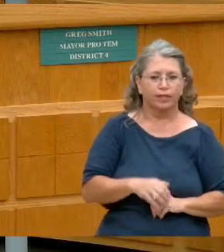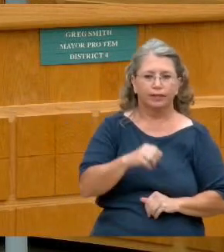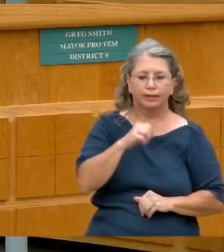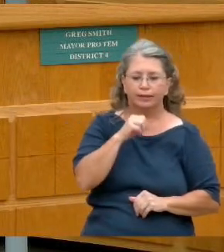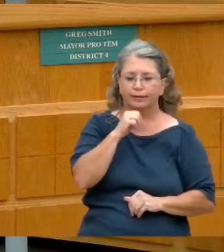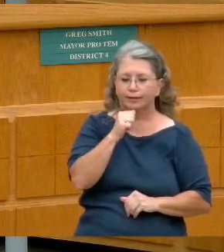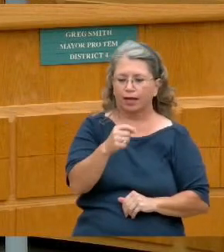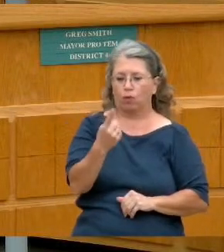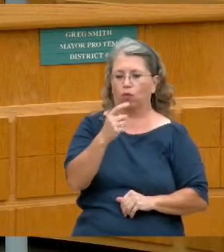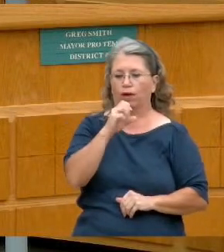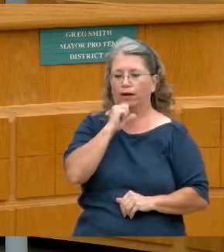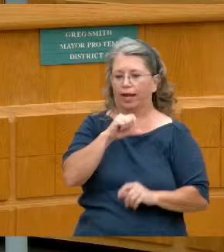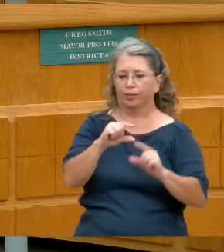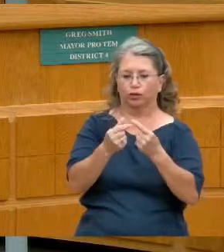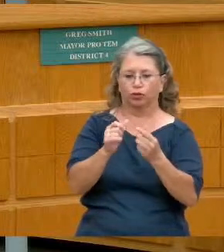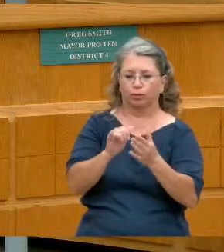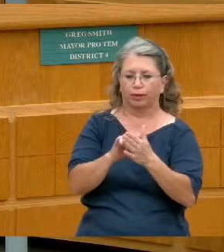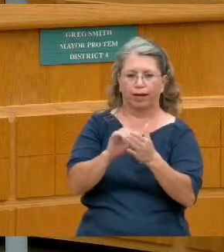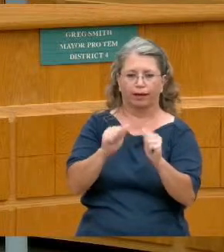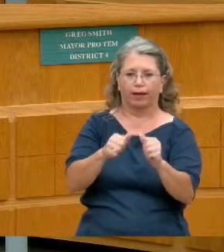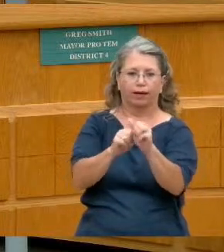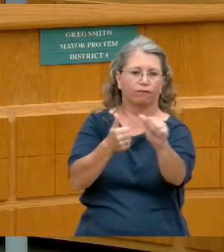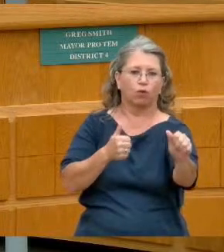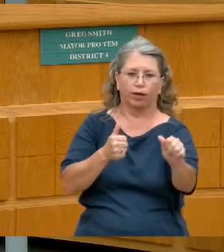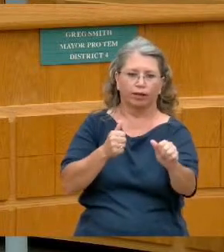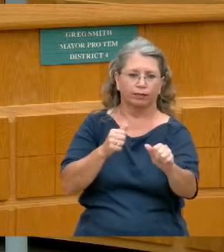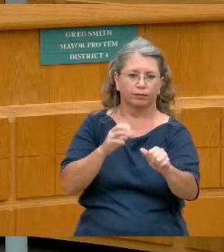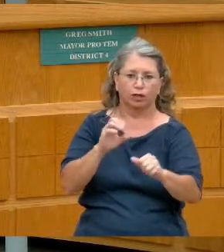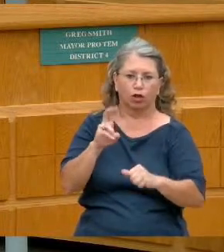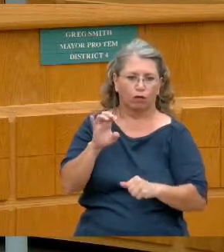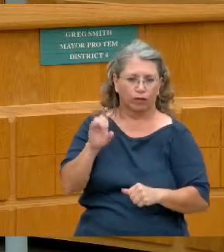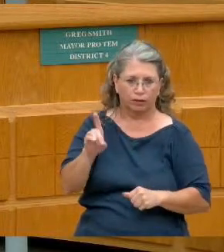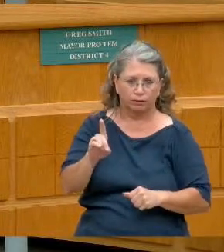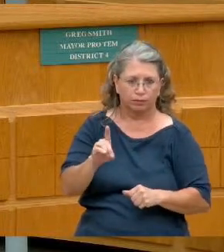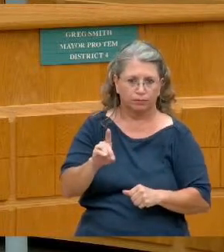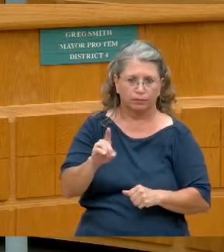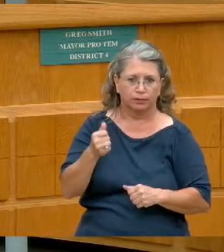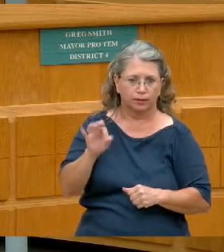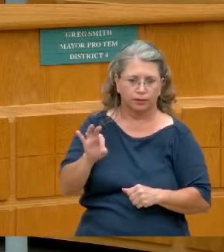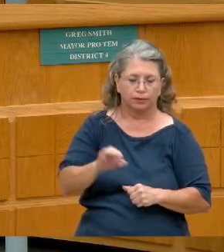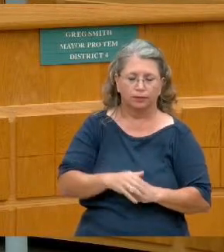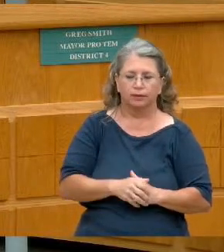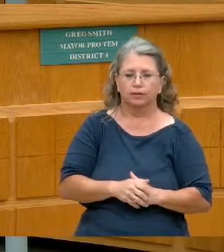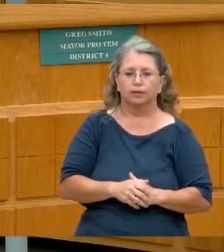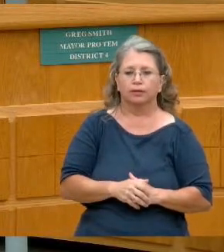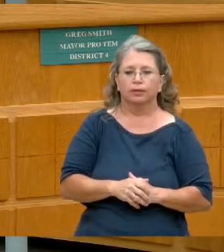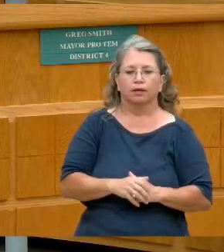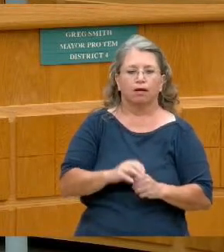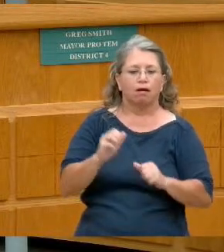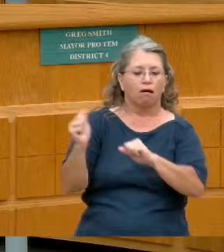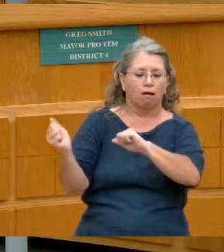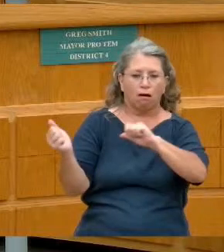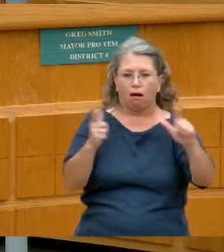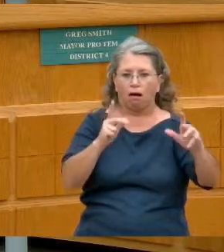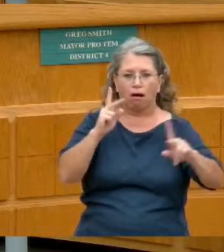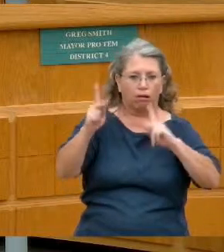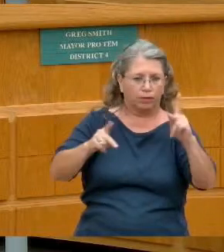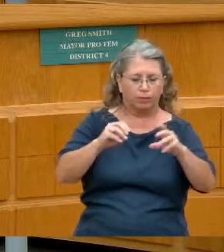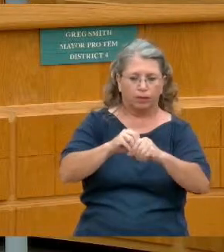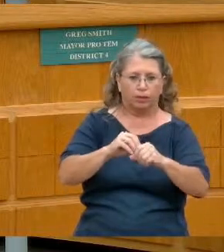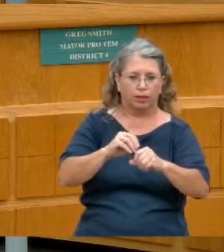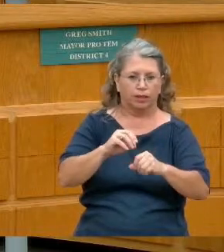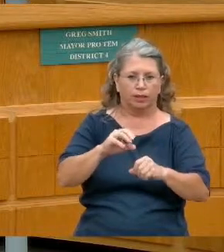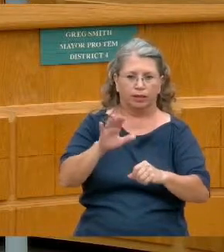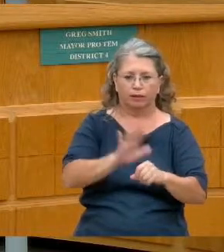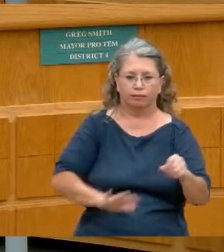think is very well known, but I want to make sure that it's very clear that all people in the Nueces County area, and